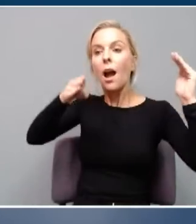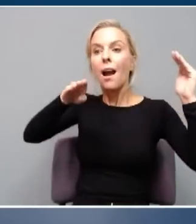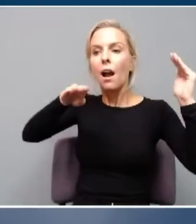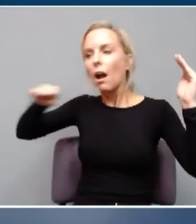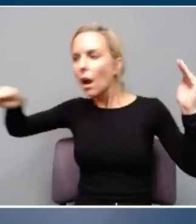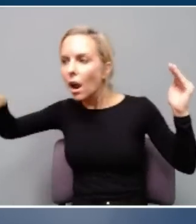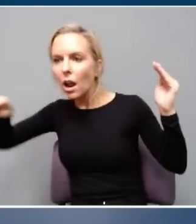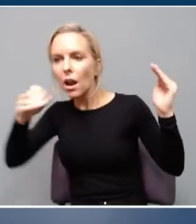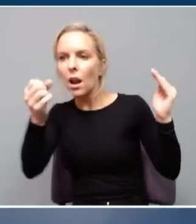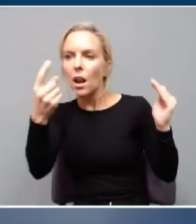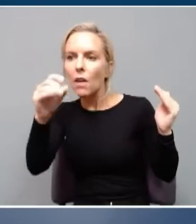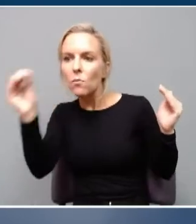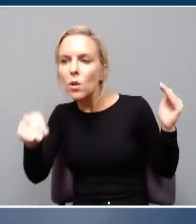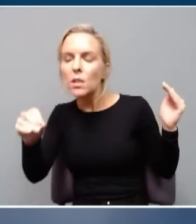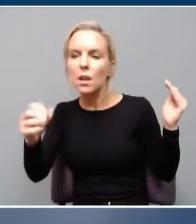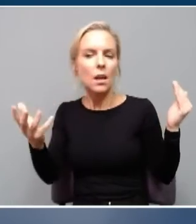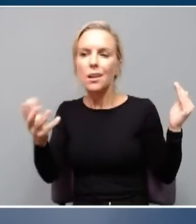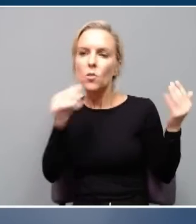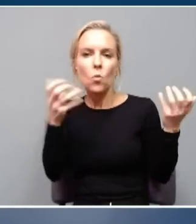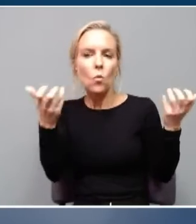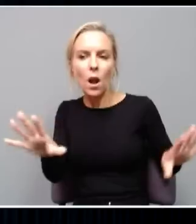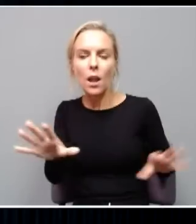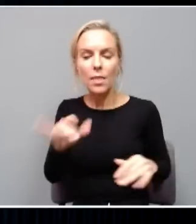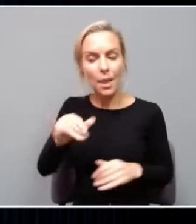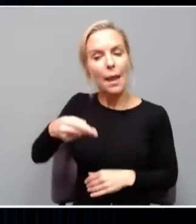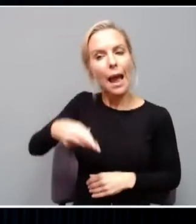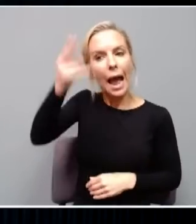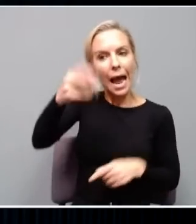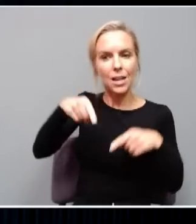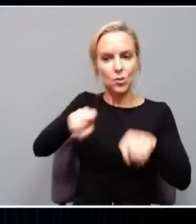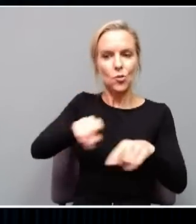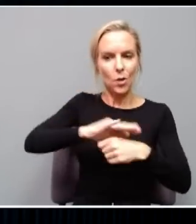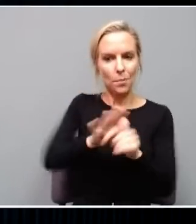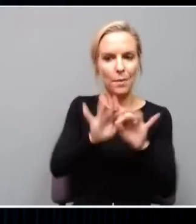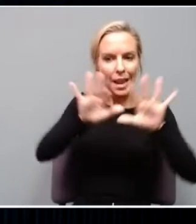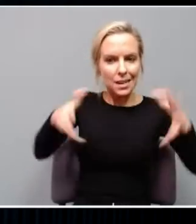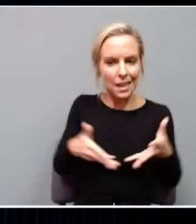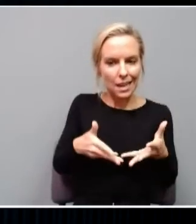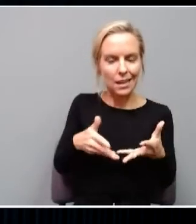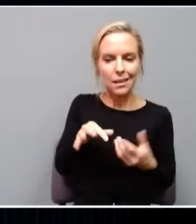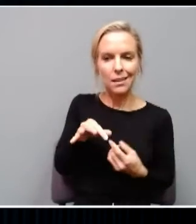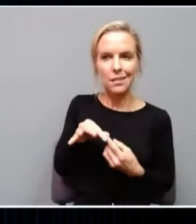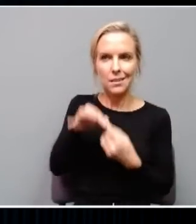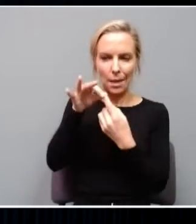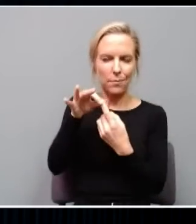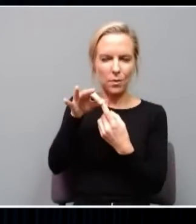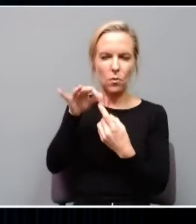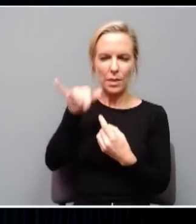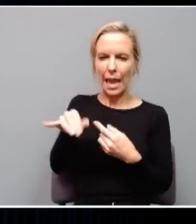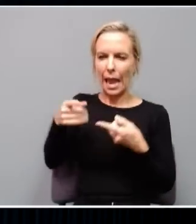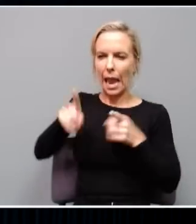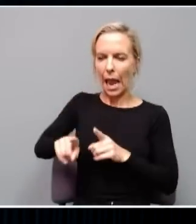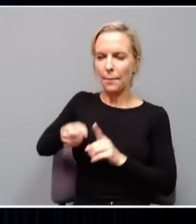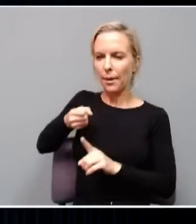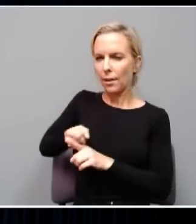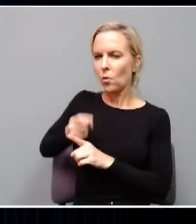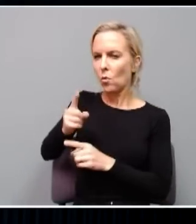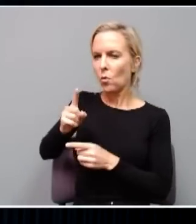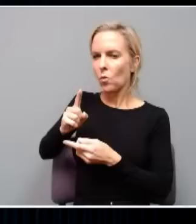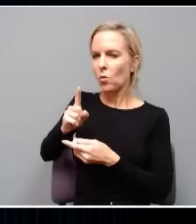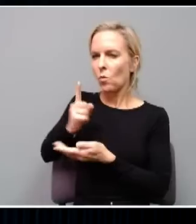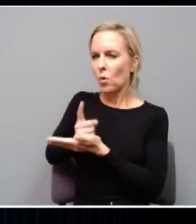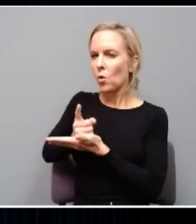be the highest in the pandemic, except for 1 week in the toughest part that we have been